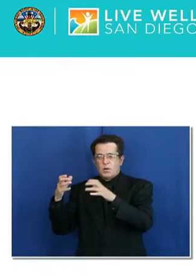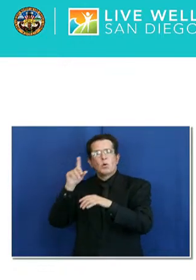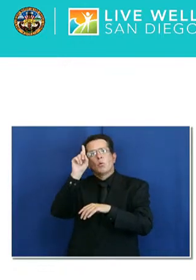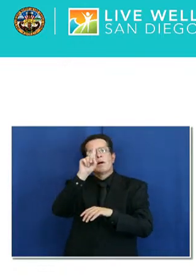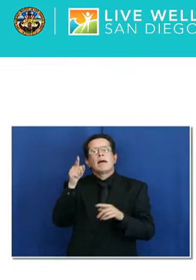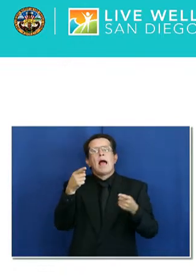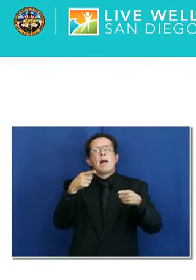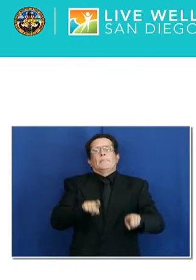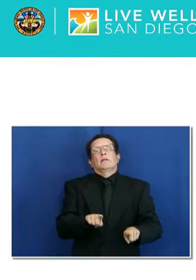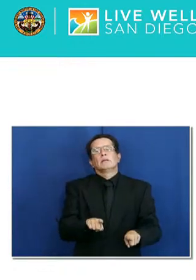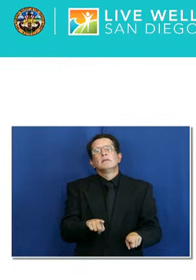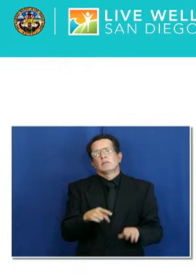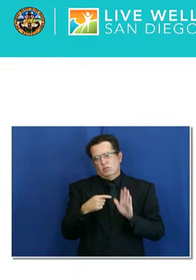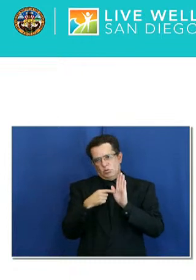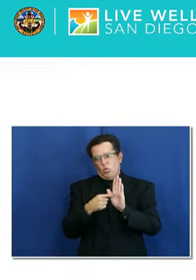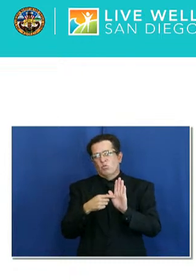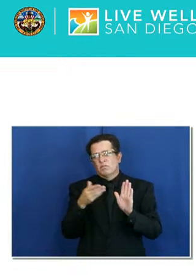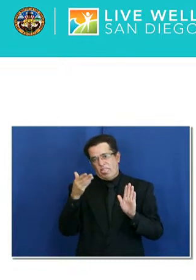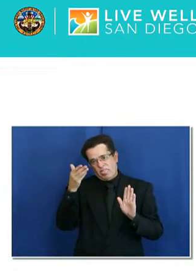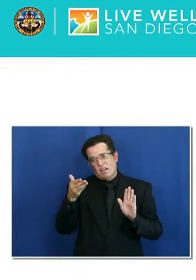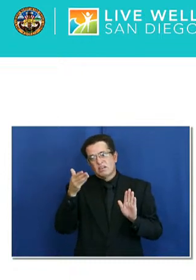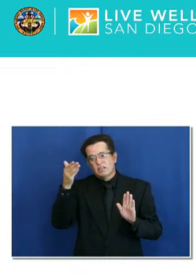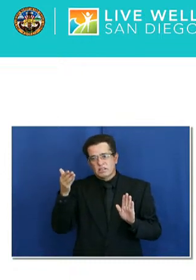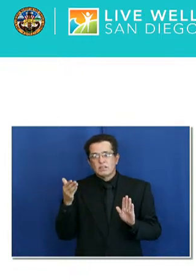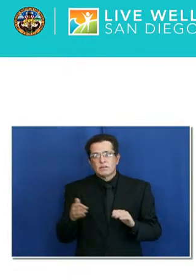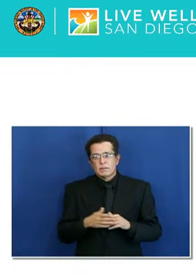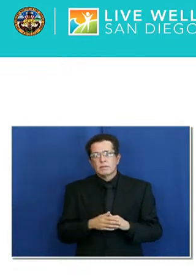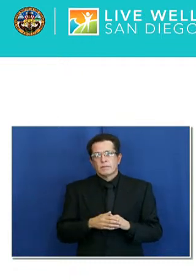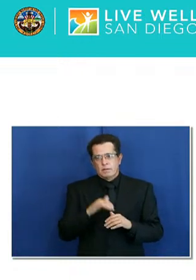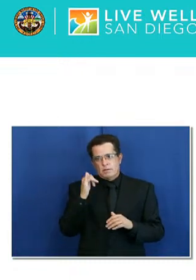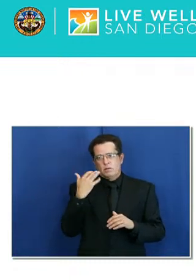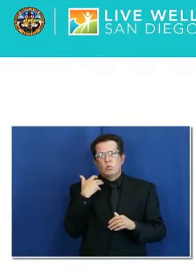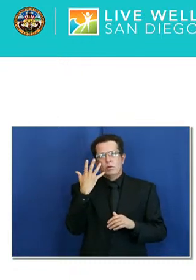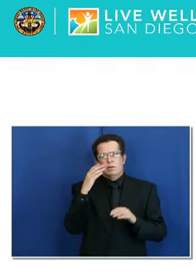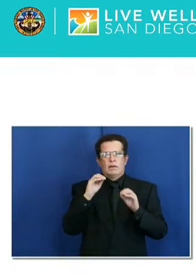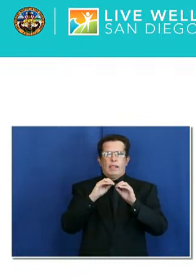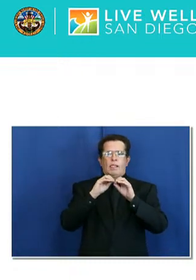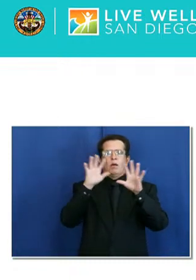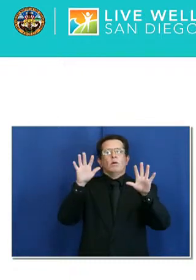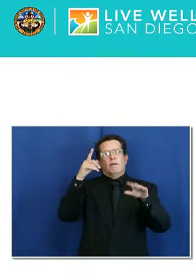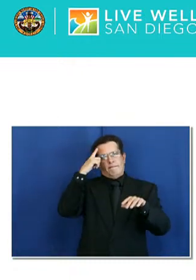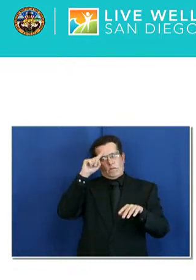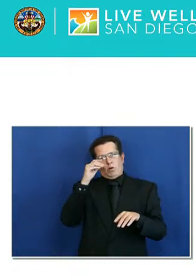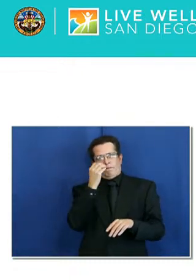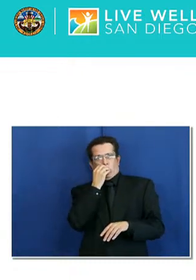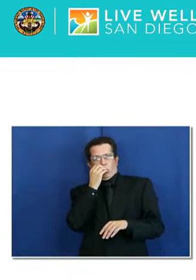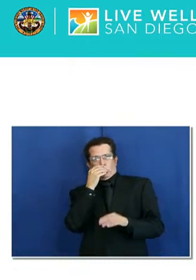settings. And just a point of clarification for grocery, where there are 3